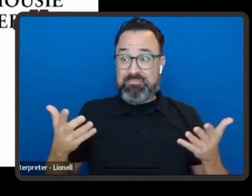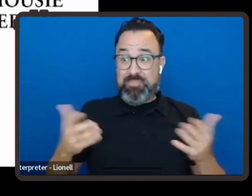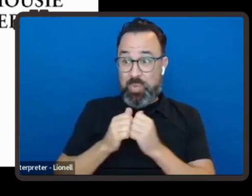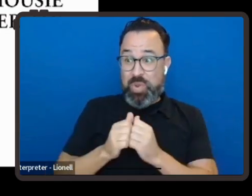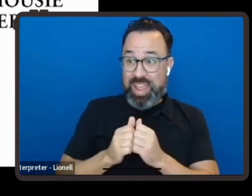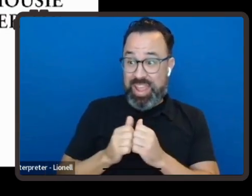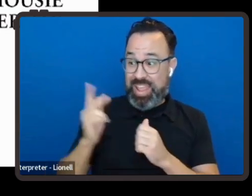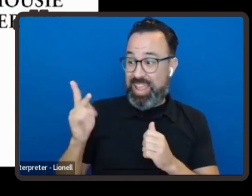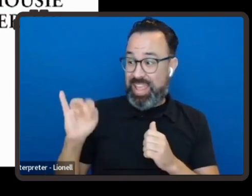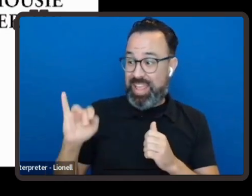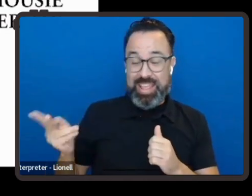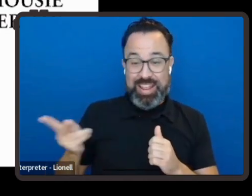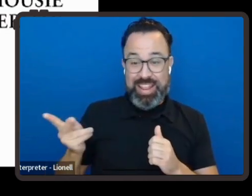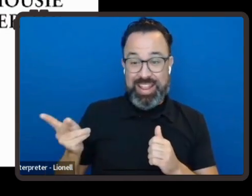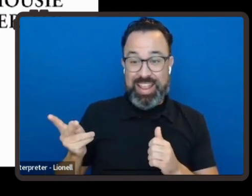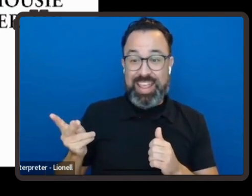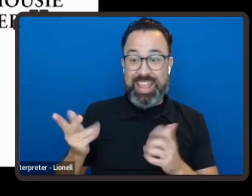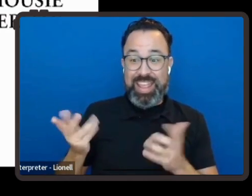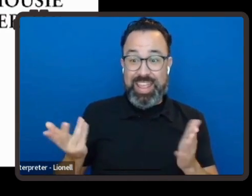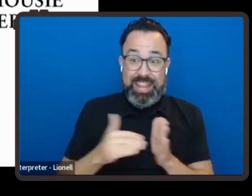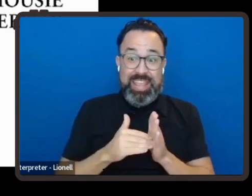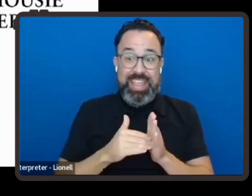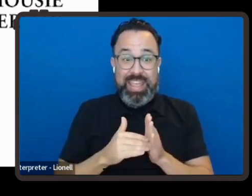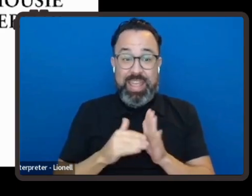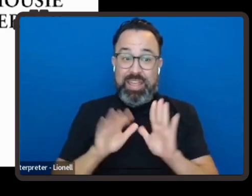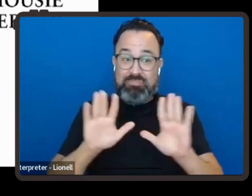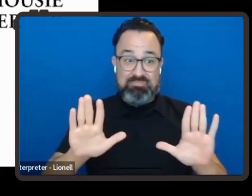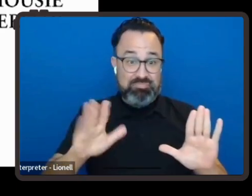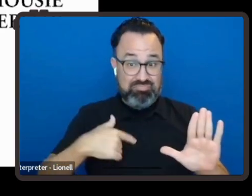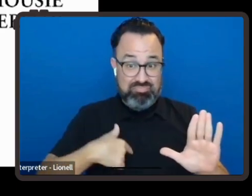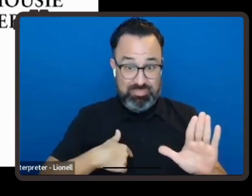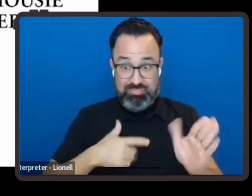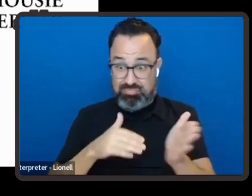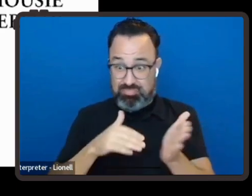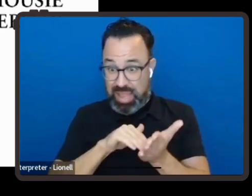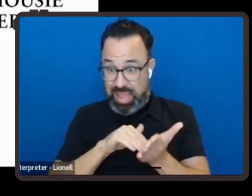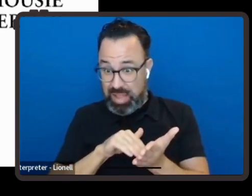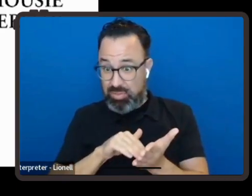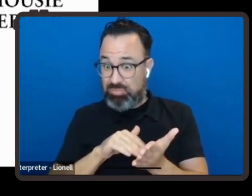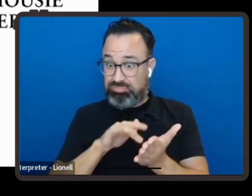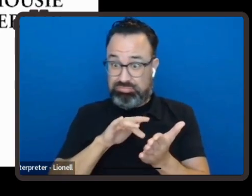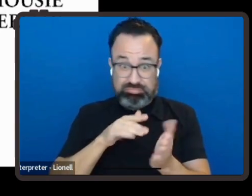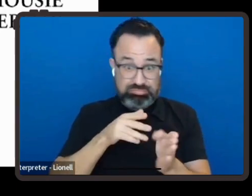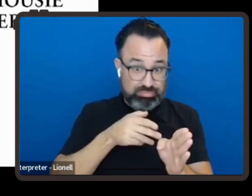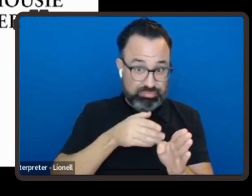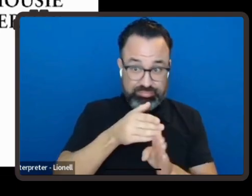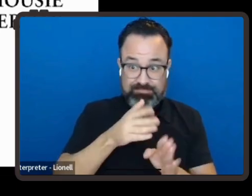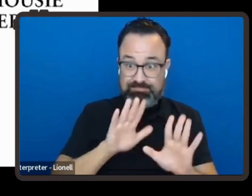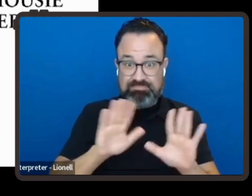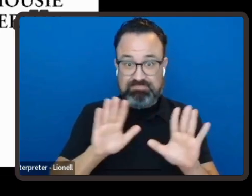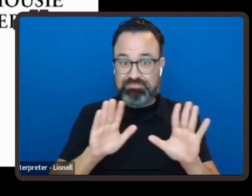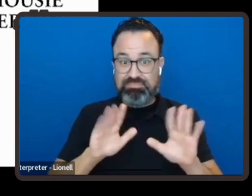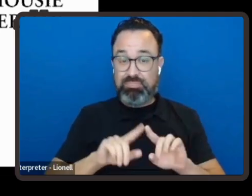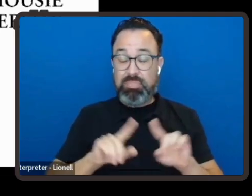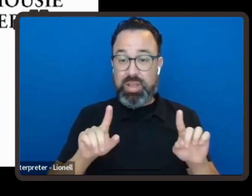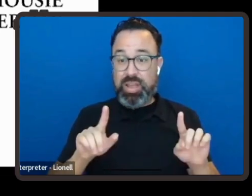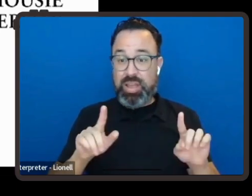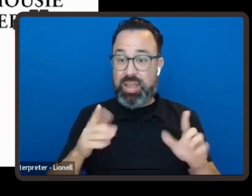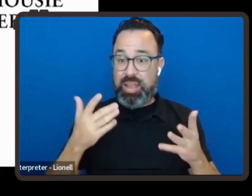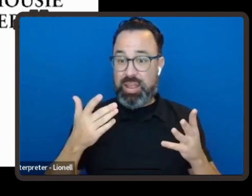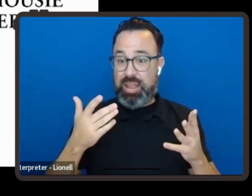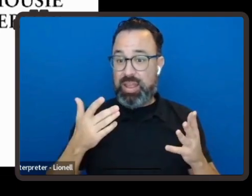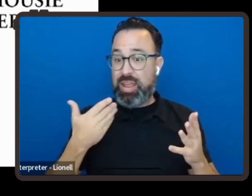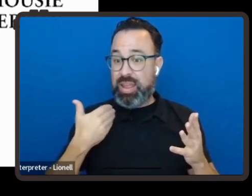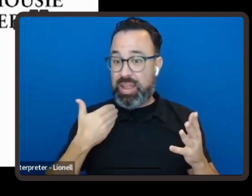And again, I'm not a medical professional. I'm the specialist of